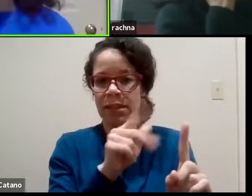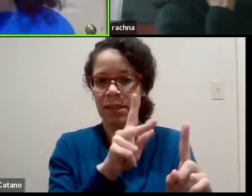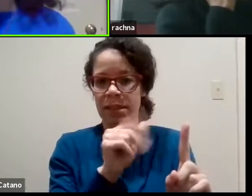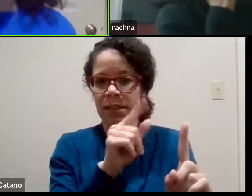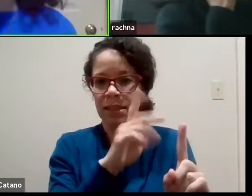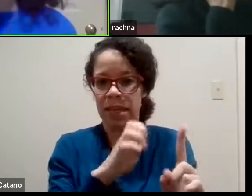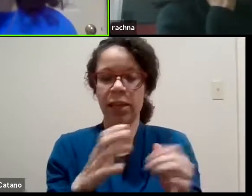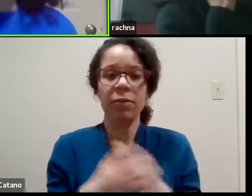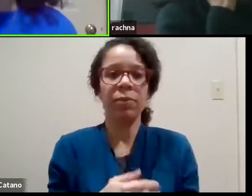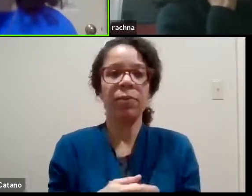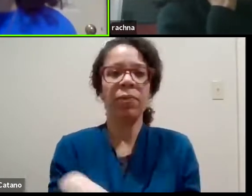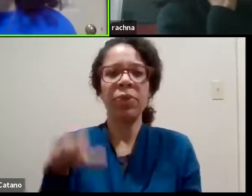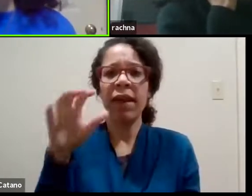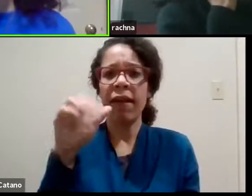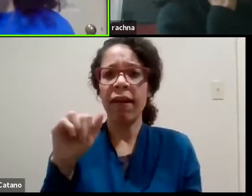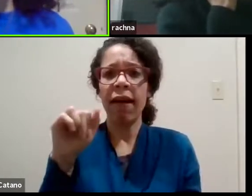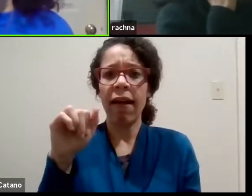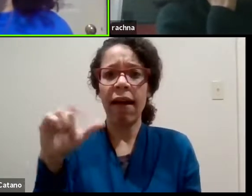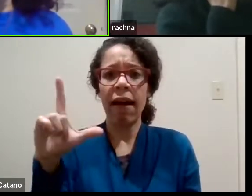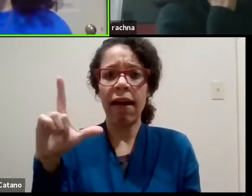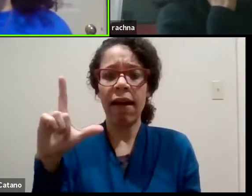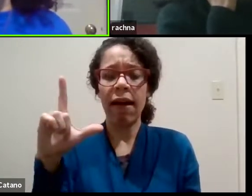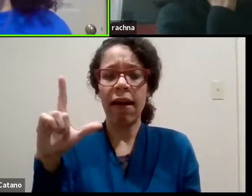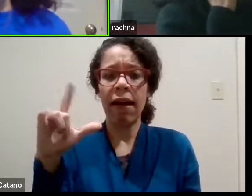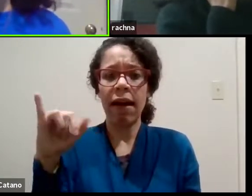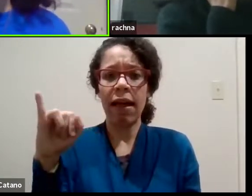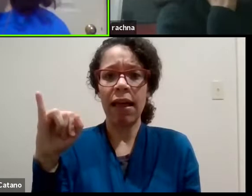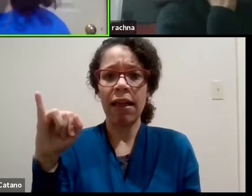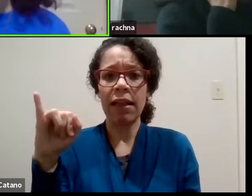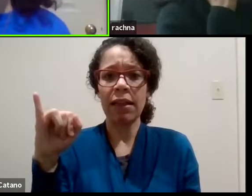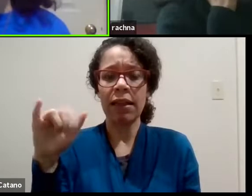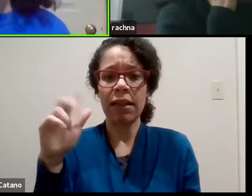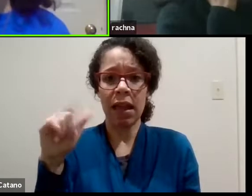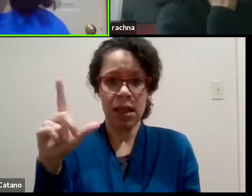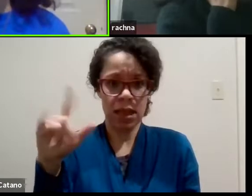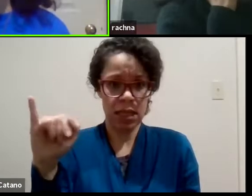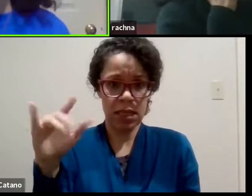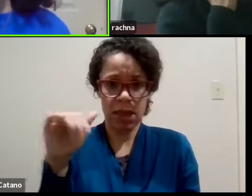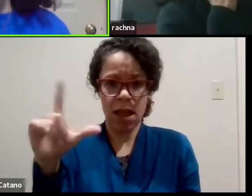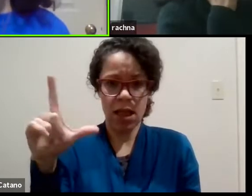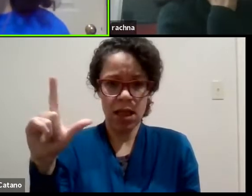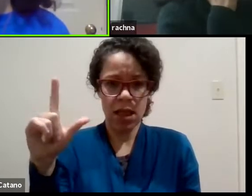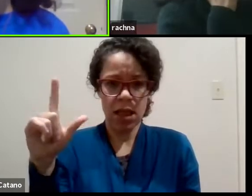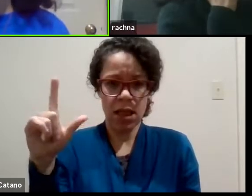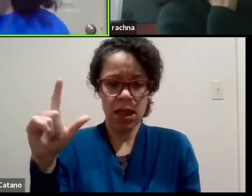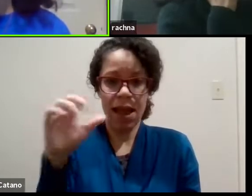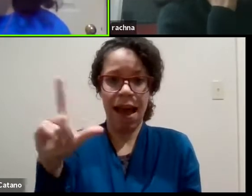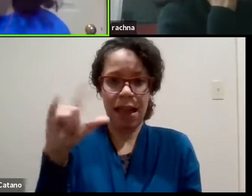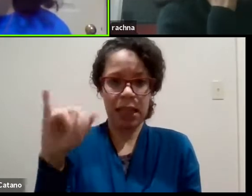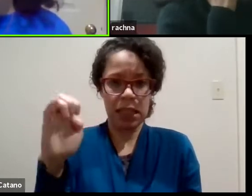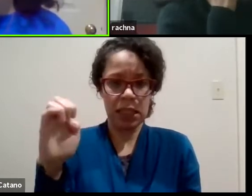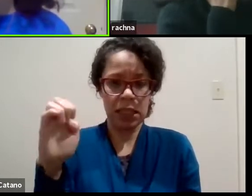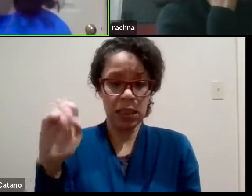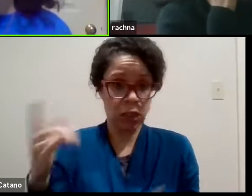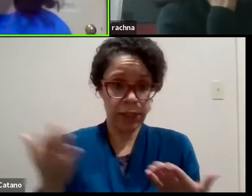Ali, are you on yet? Let me see. Do we have Ali in?